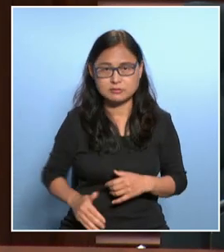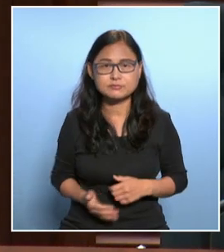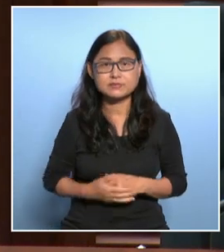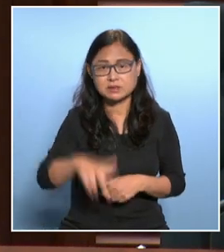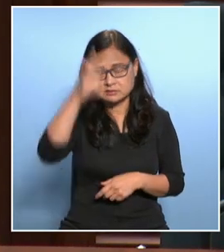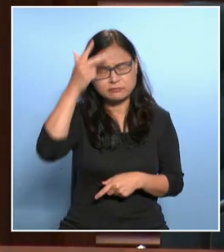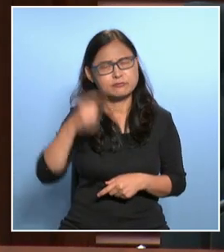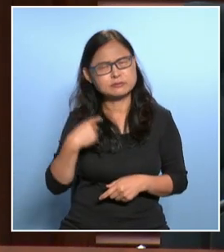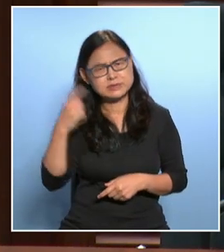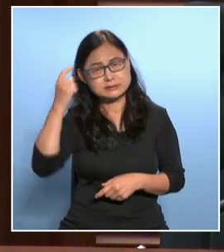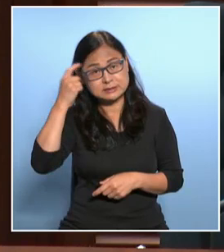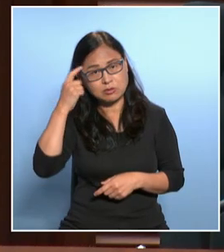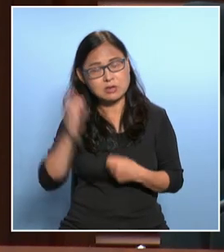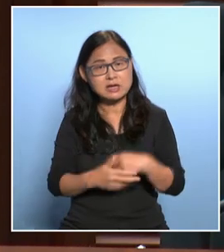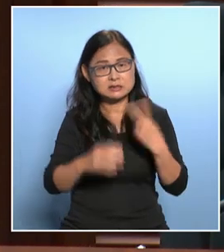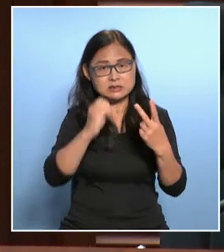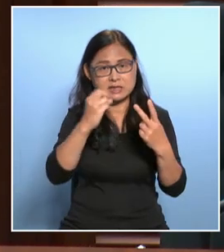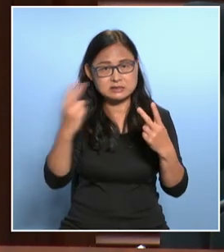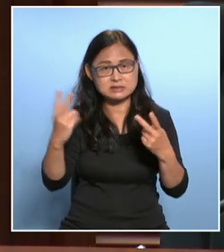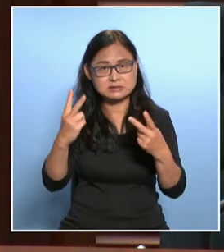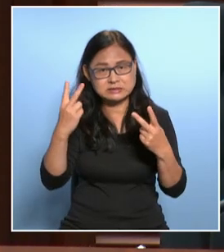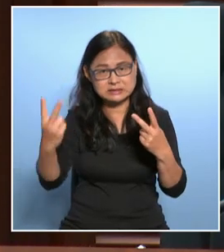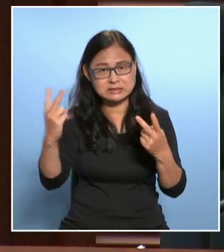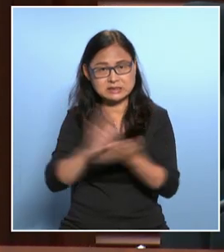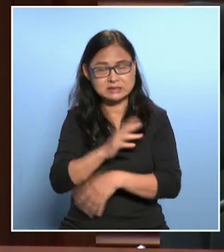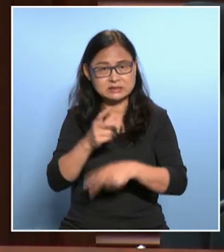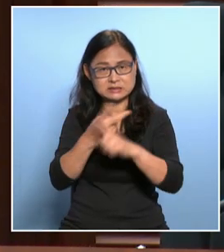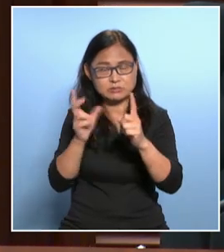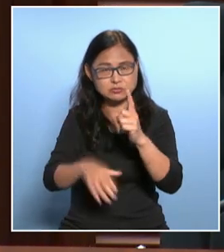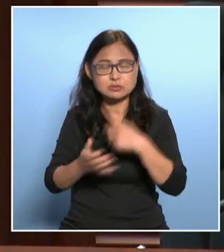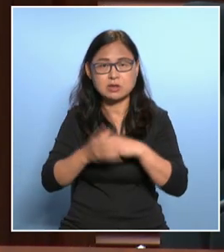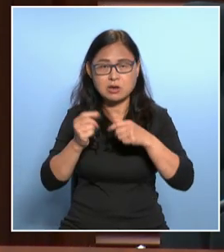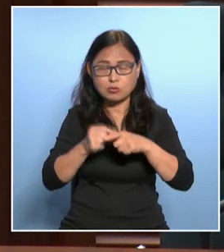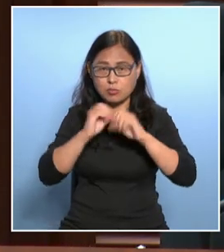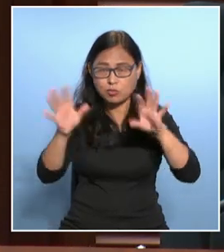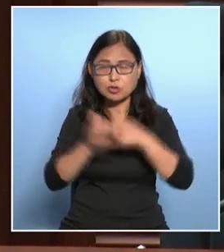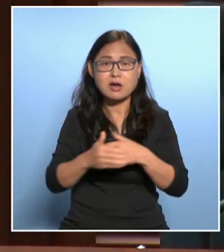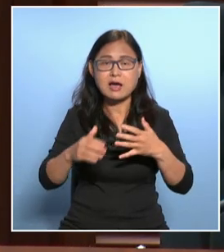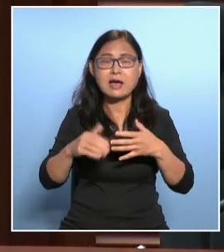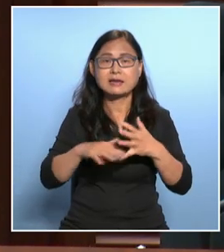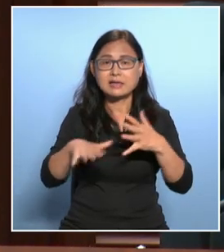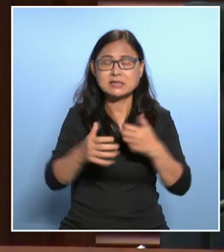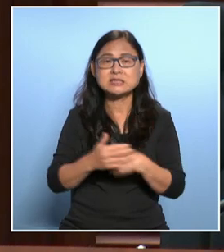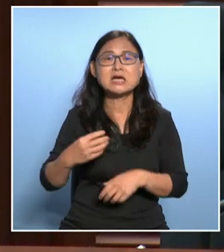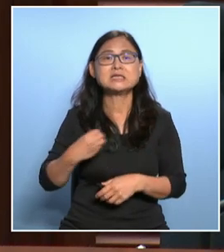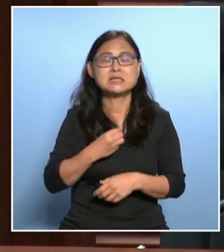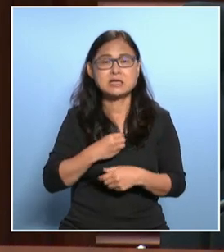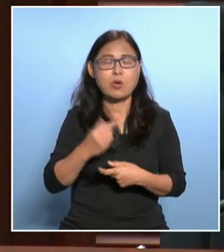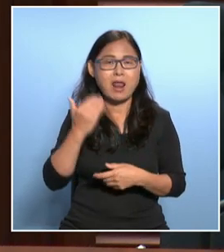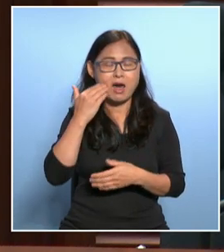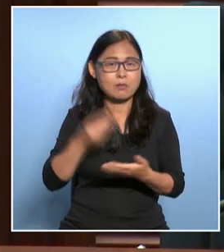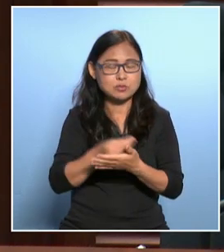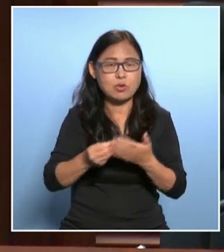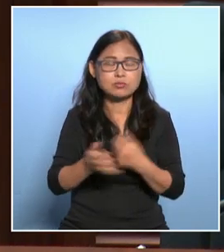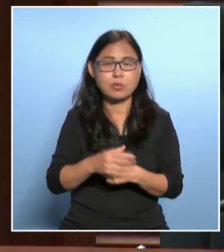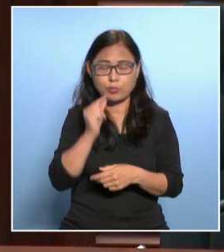some surgeries that can be done in the form of day surgeries to reduce pressure on manpower. The primary healthcare